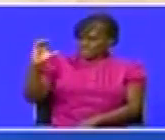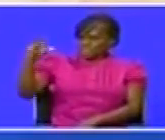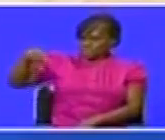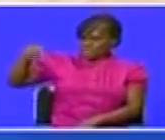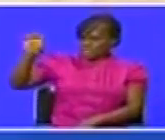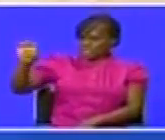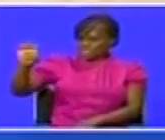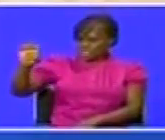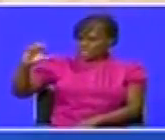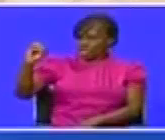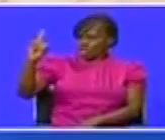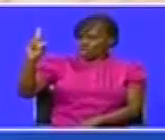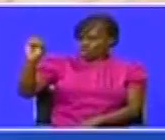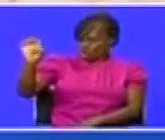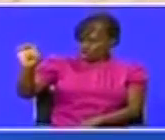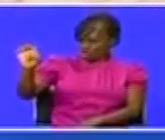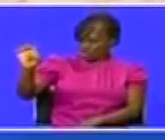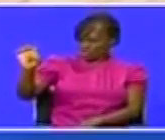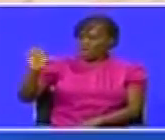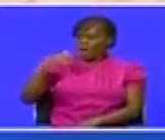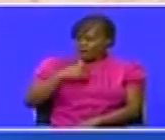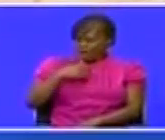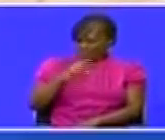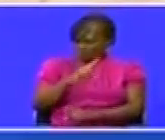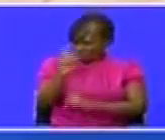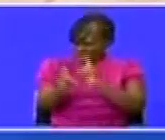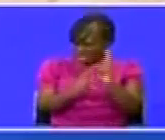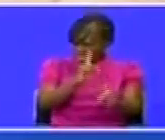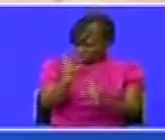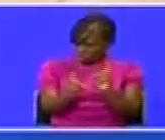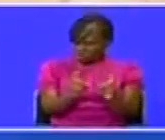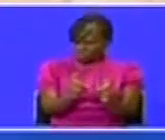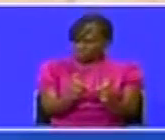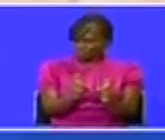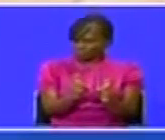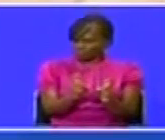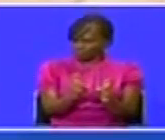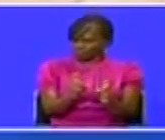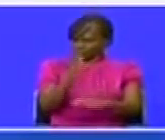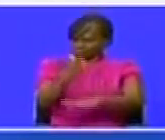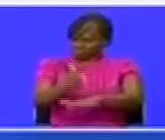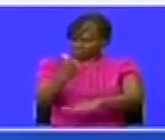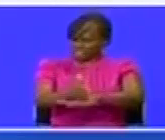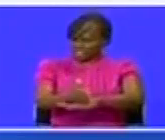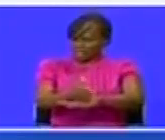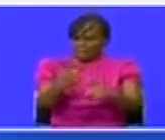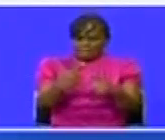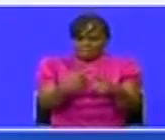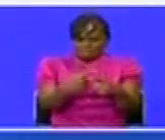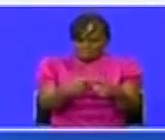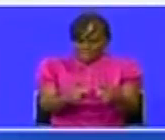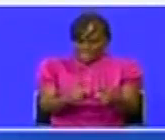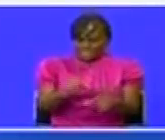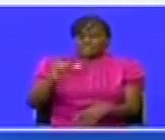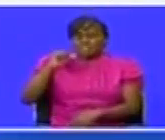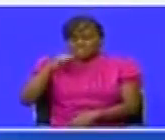code Kabogo had tabled in court questioning the academic credentials of Waititu was forged. But in a new set of